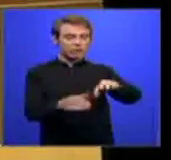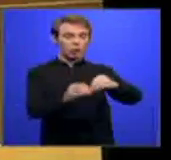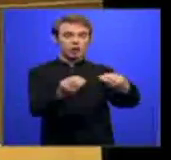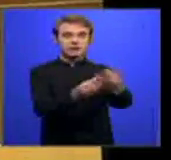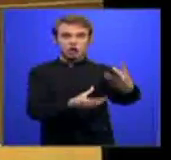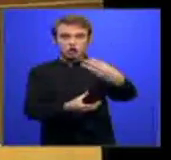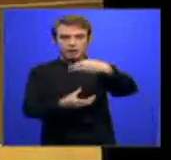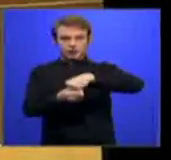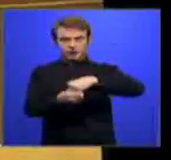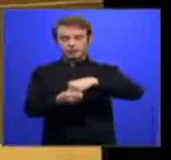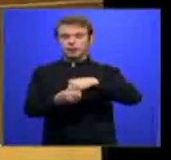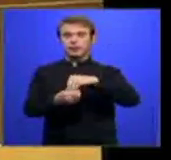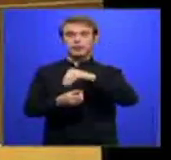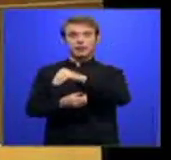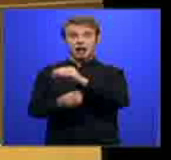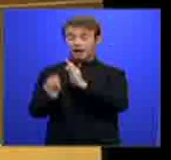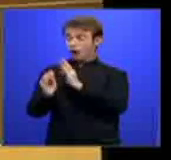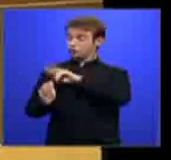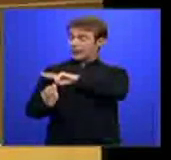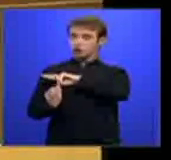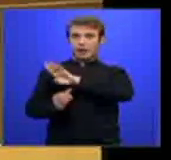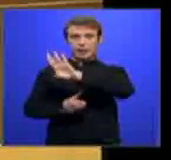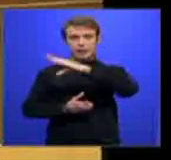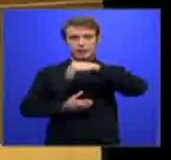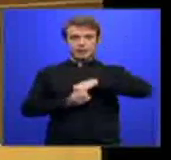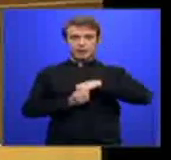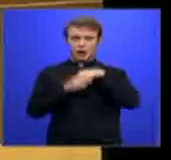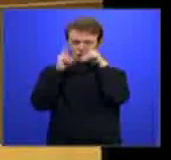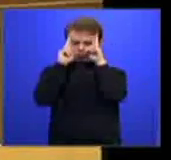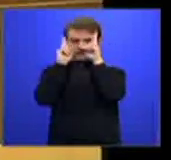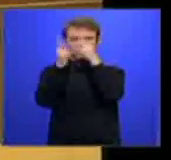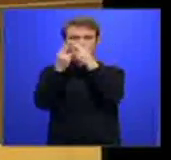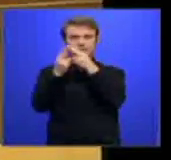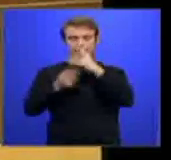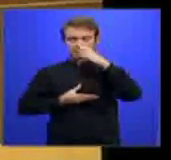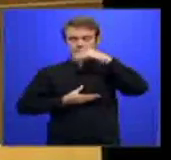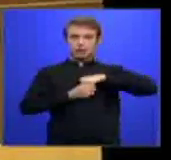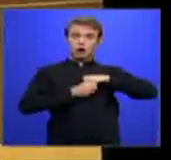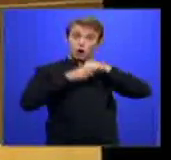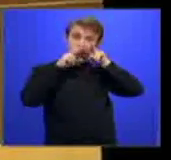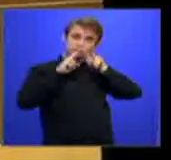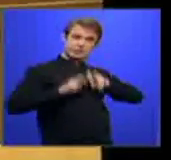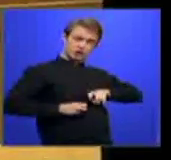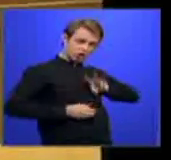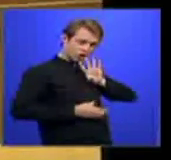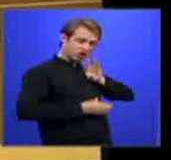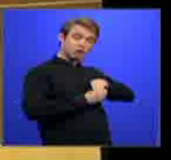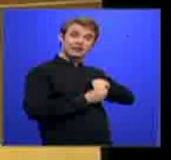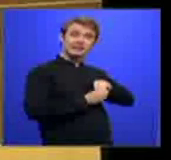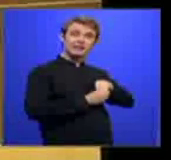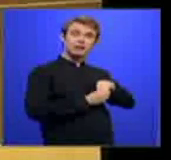faith-based organizations, academia, research institutions, government,